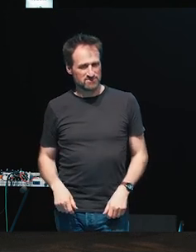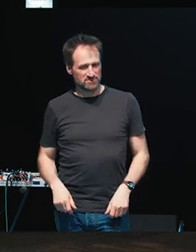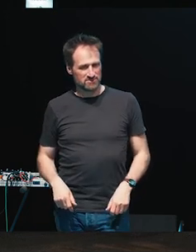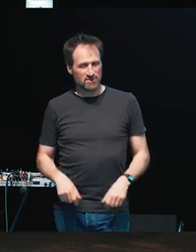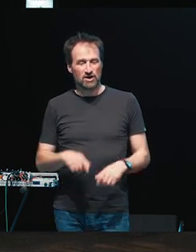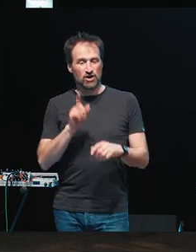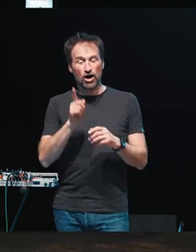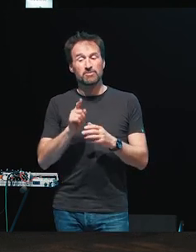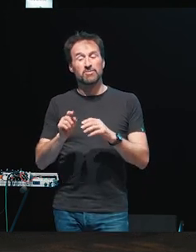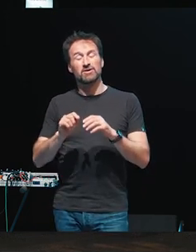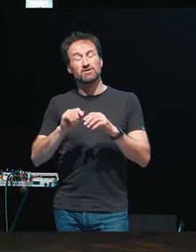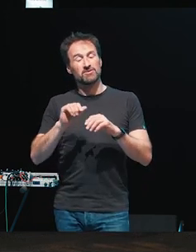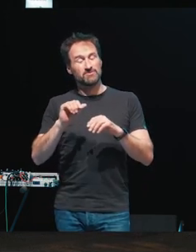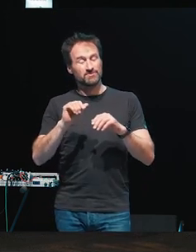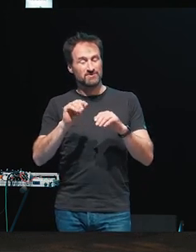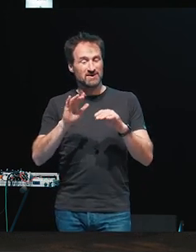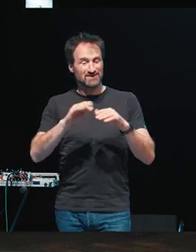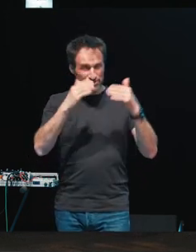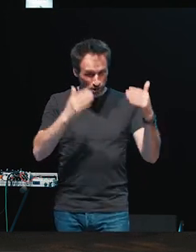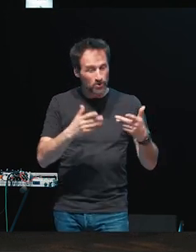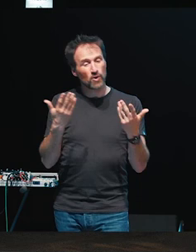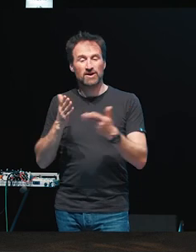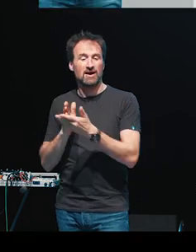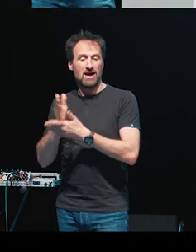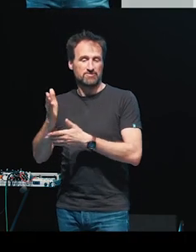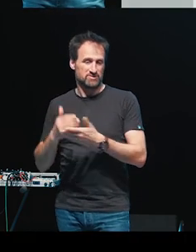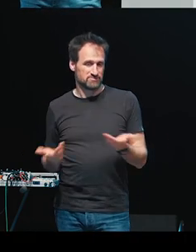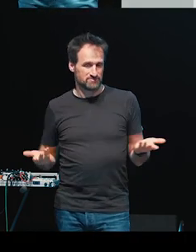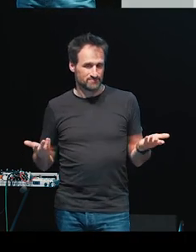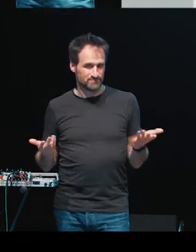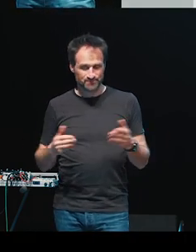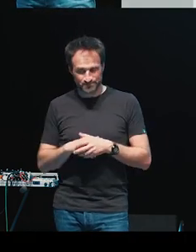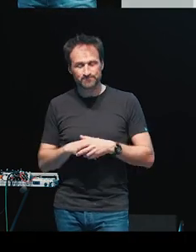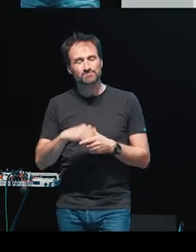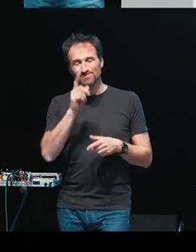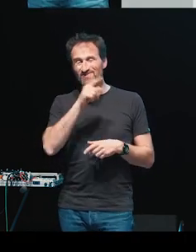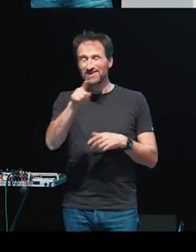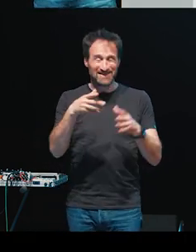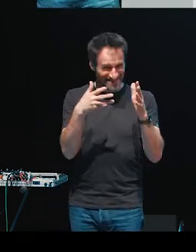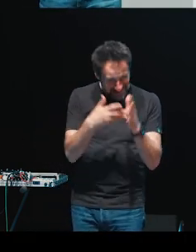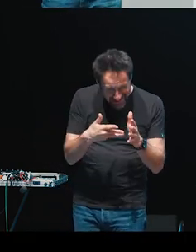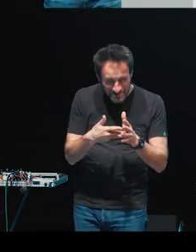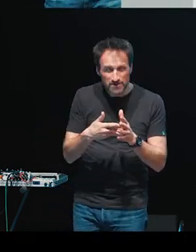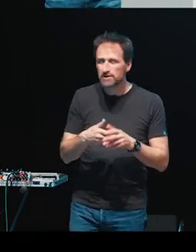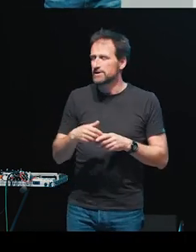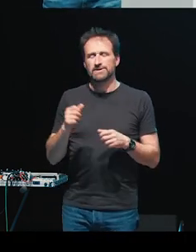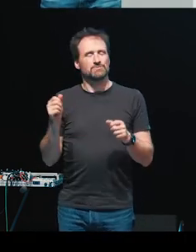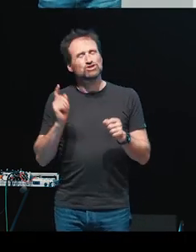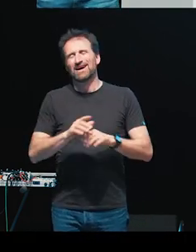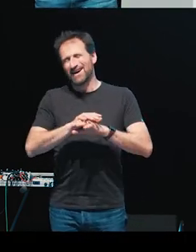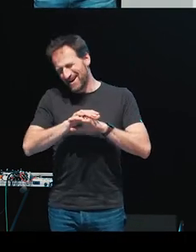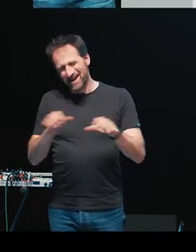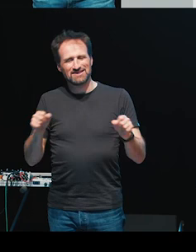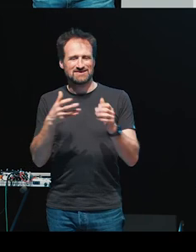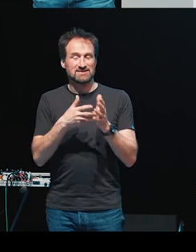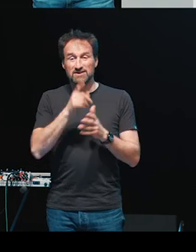what happens when you do A-B testing right? So you test everything. You test, if you have enough traffic,